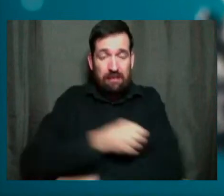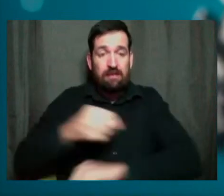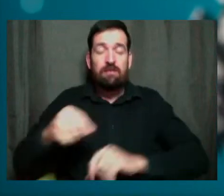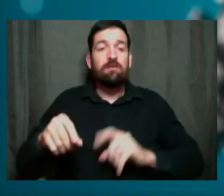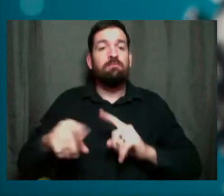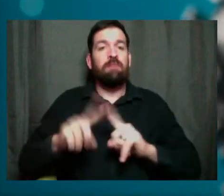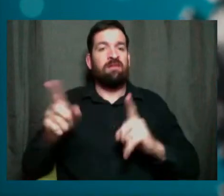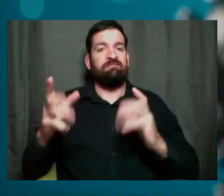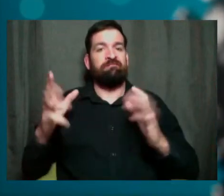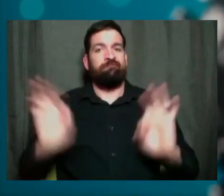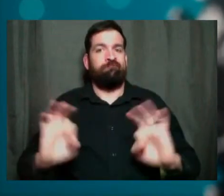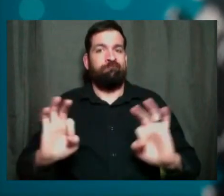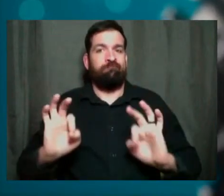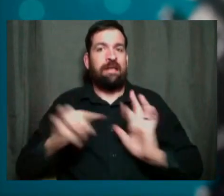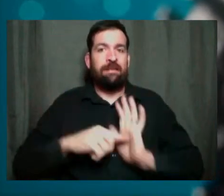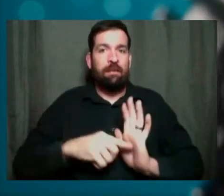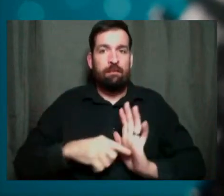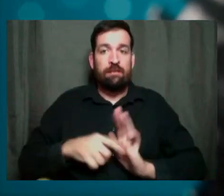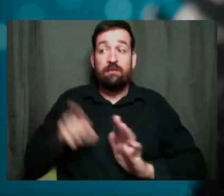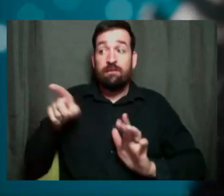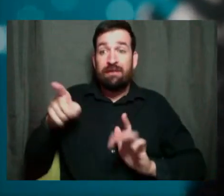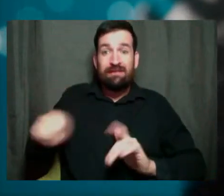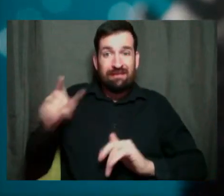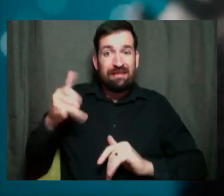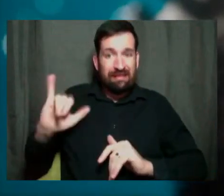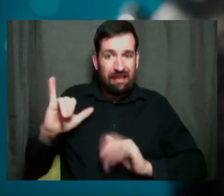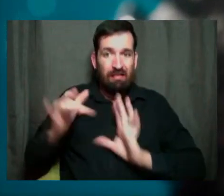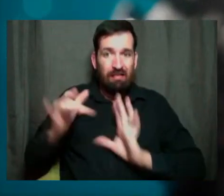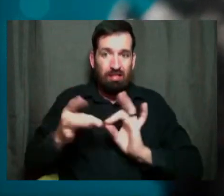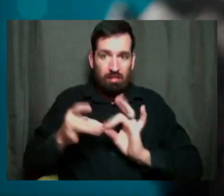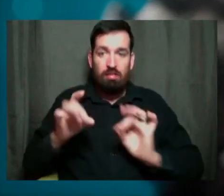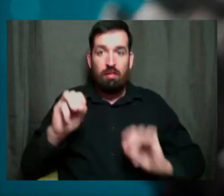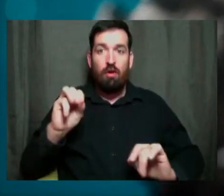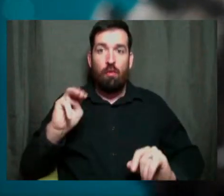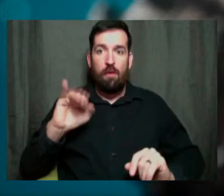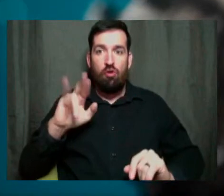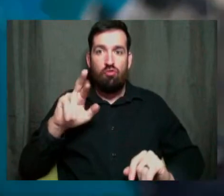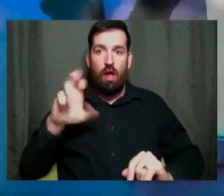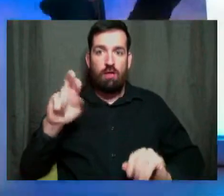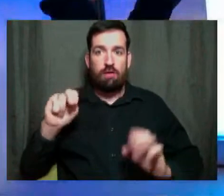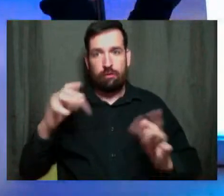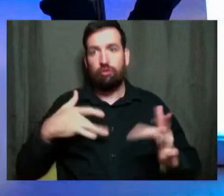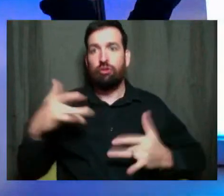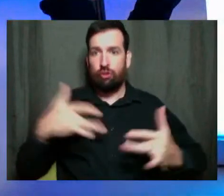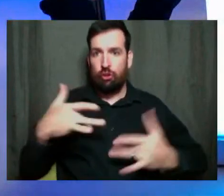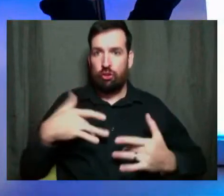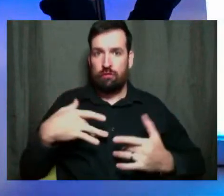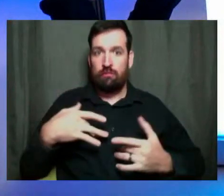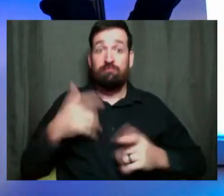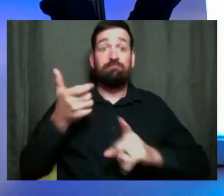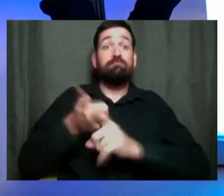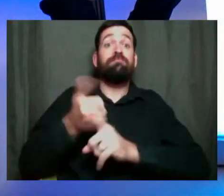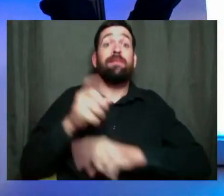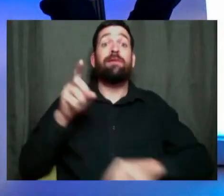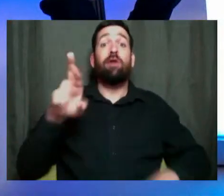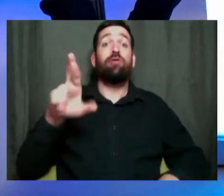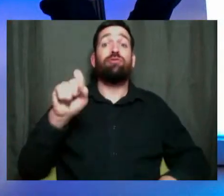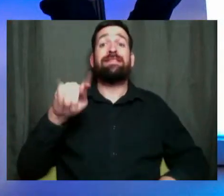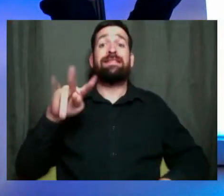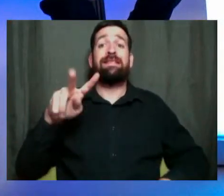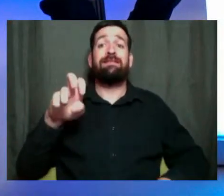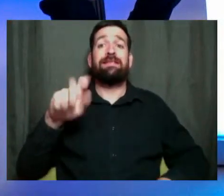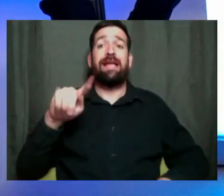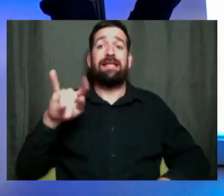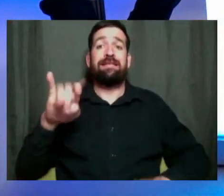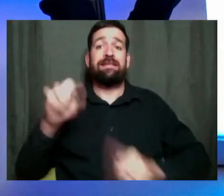saying that Omicron is a variant of concern. And here to talk more about that and why that is Chief Medical Officer Dr. Steve Stites. So I'm going to get with you here in just a